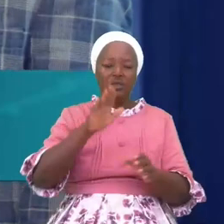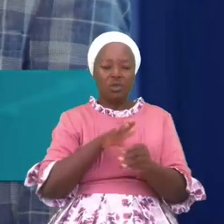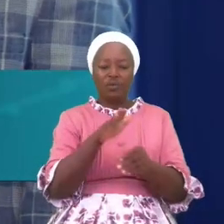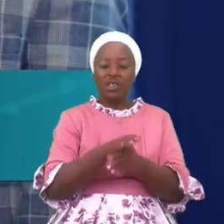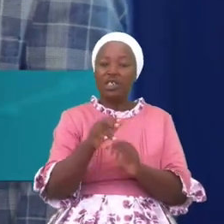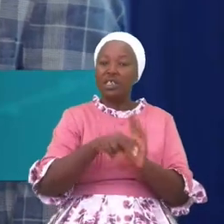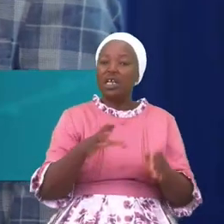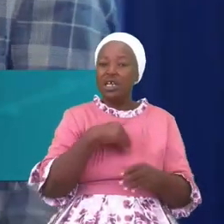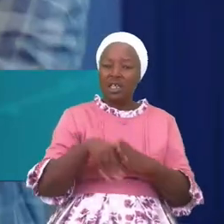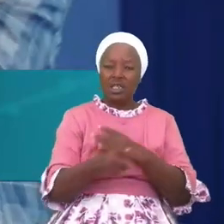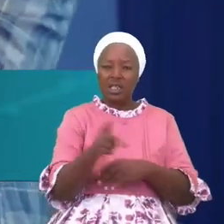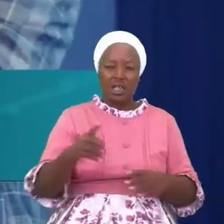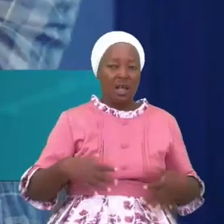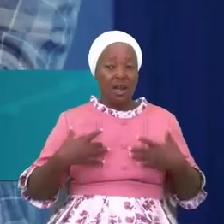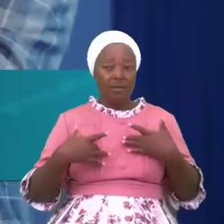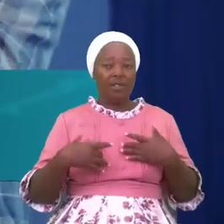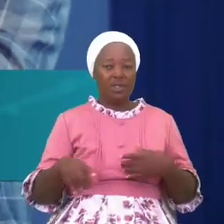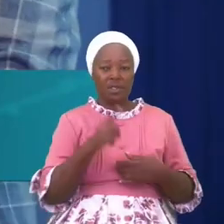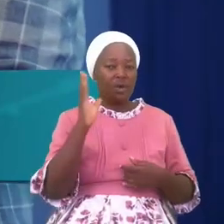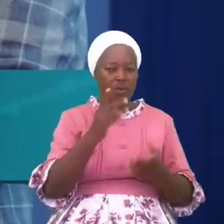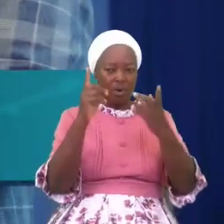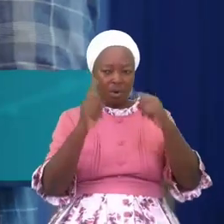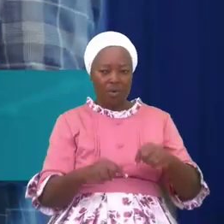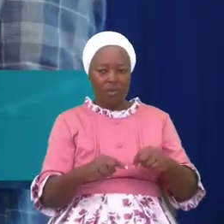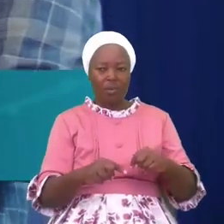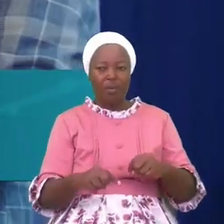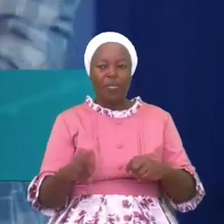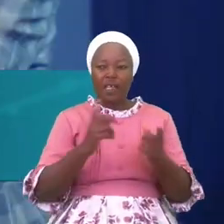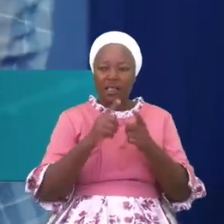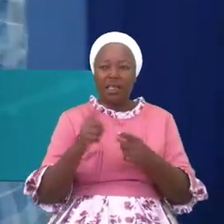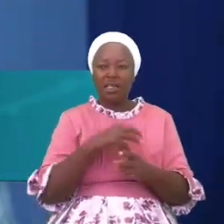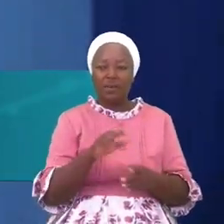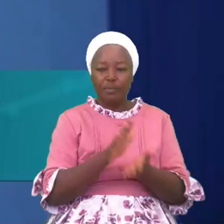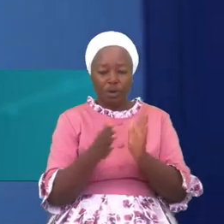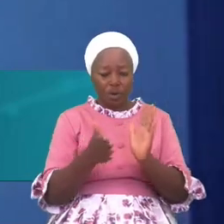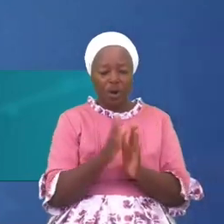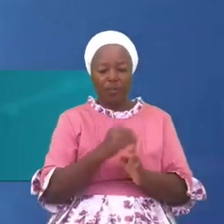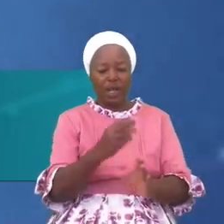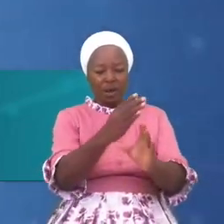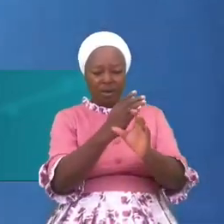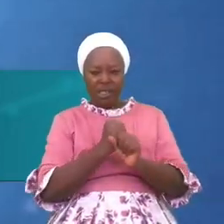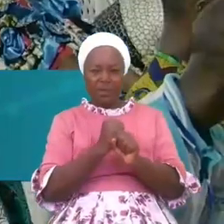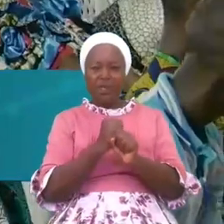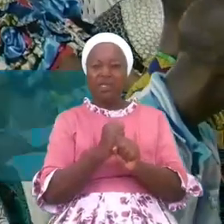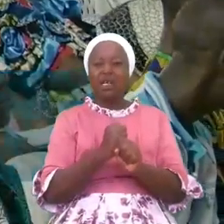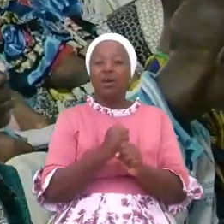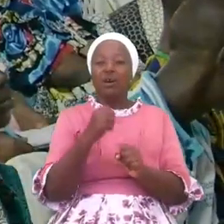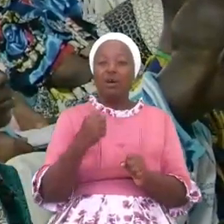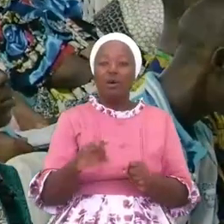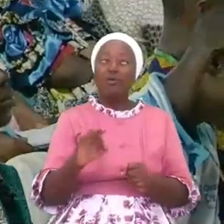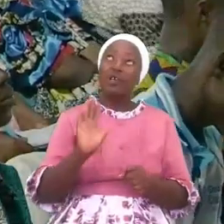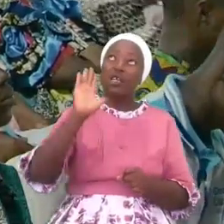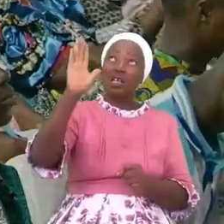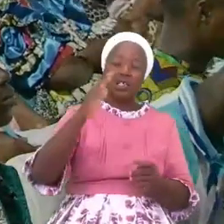the recipients of his wholeness for all seekers. We're coming to number one. Number